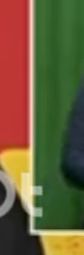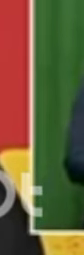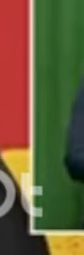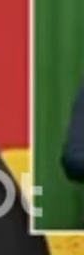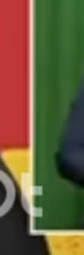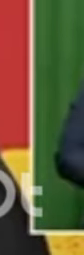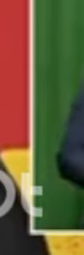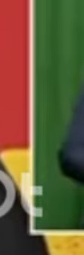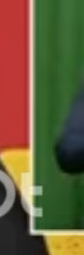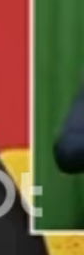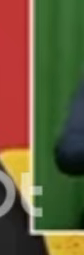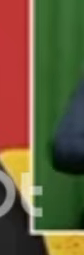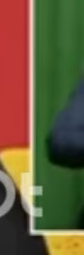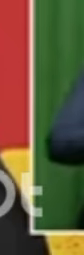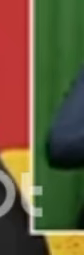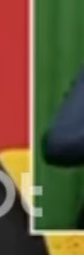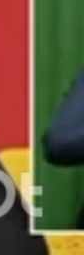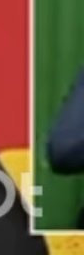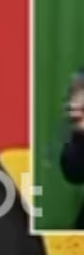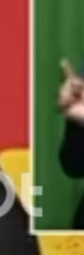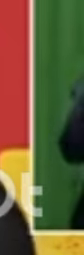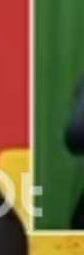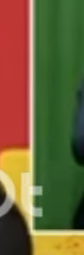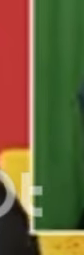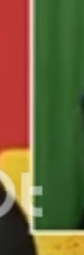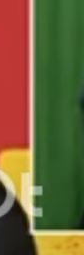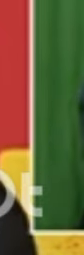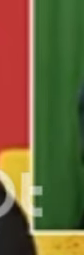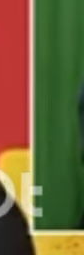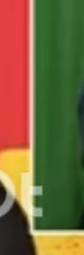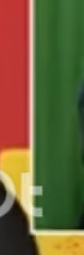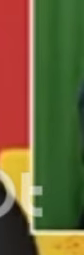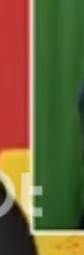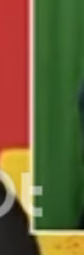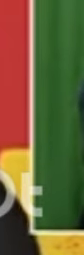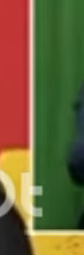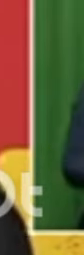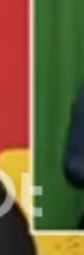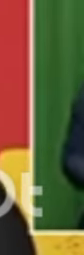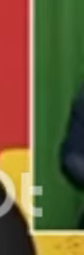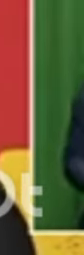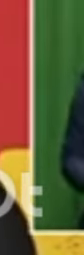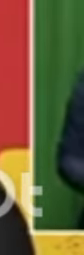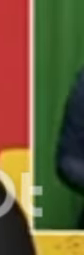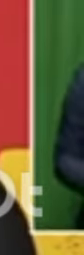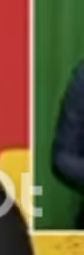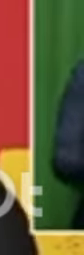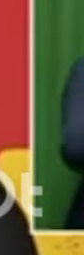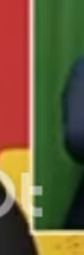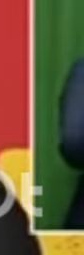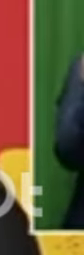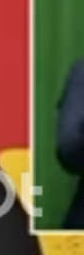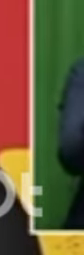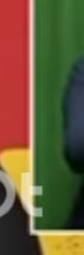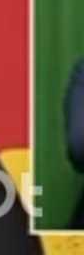is rounding around South Africa that he used EFF money. Let's wait and see, South Africans. The more to come.